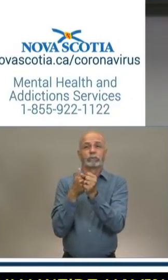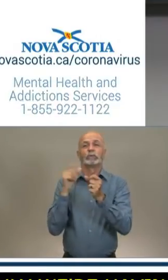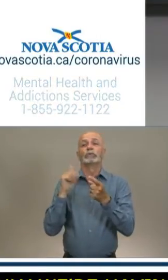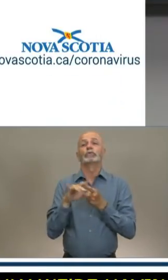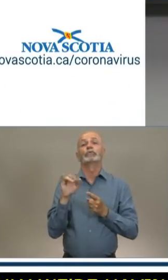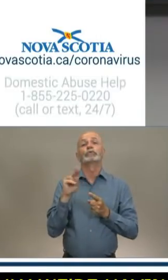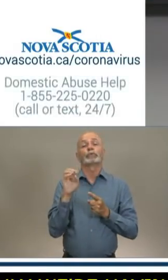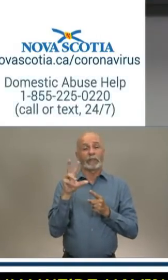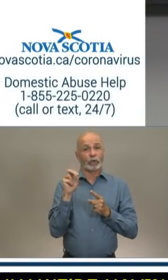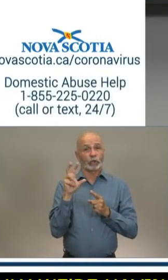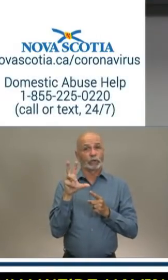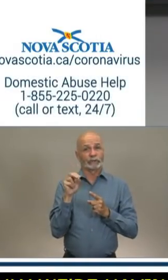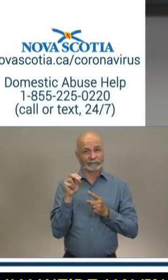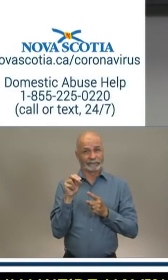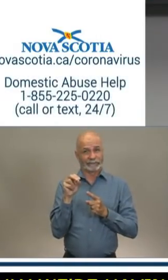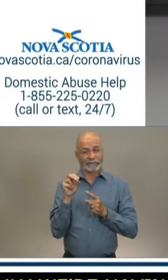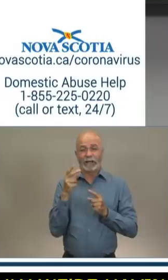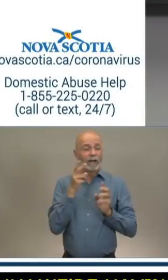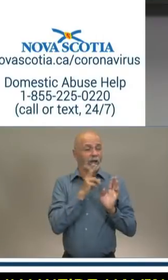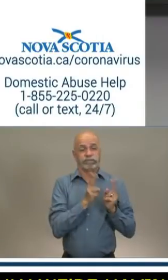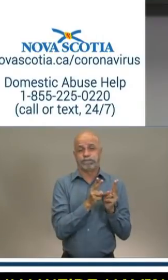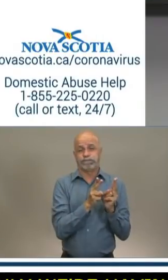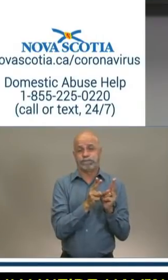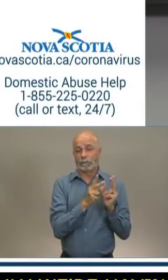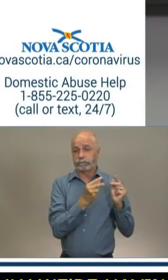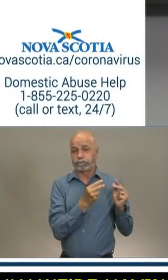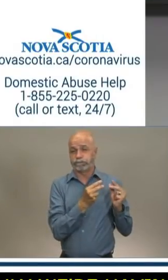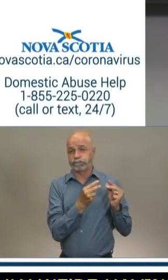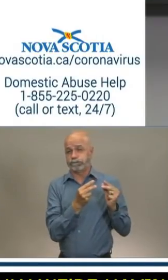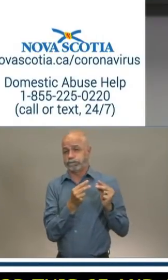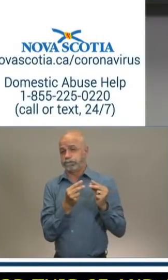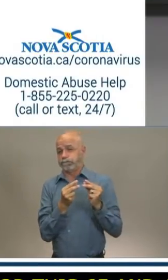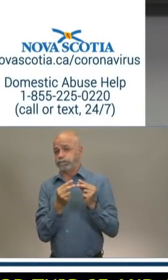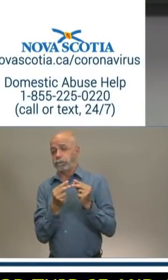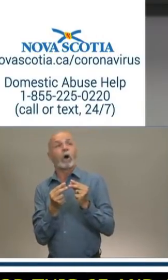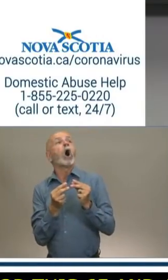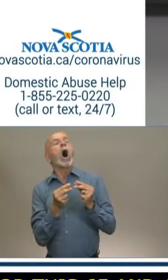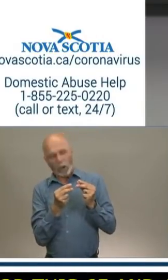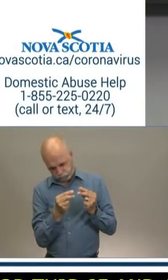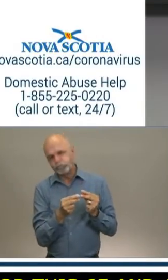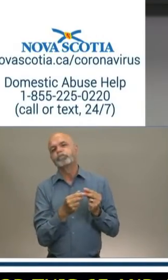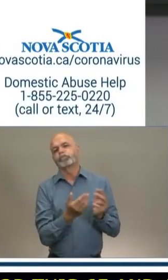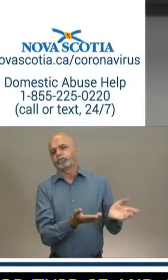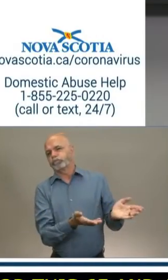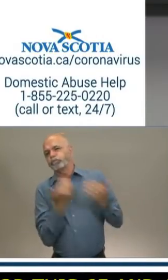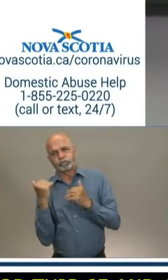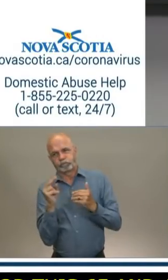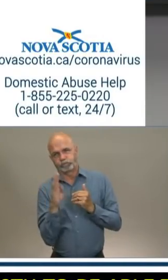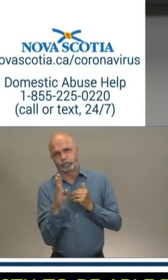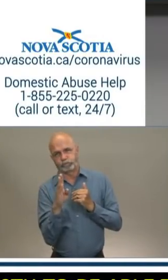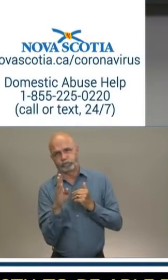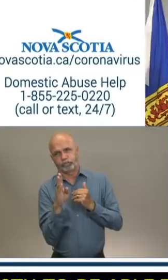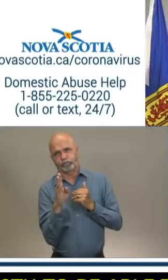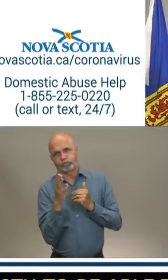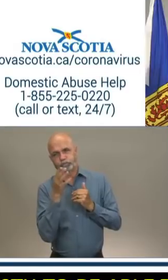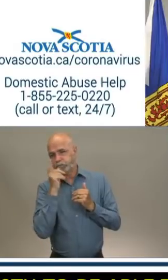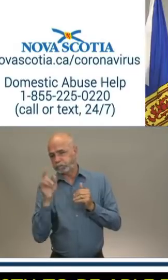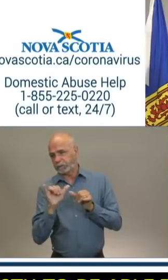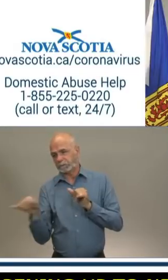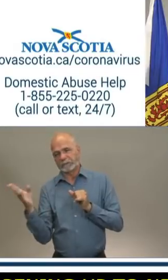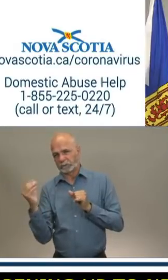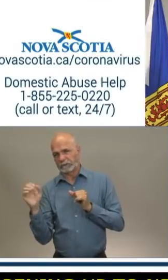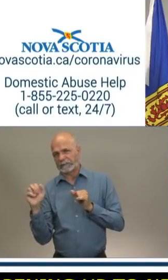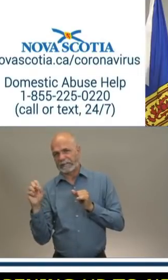on that extra layer of risk by opening up to New Brunswick without any quarantine requirements. Go ahead, Keith, with your